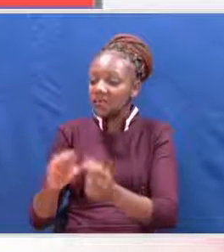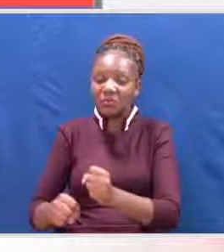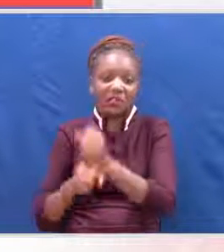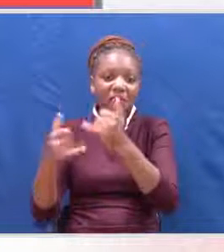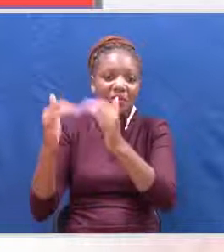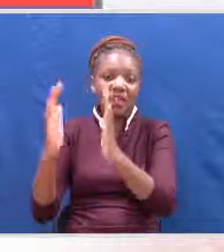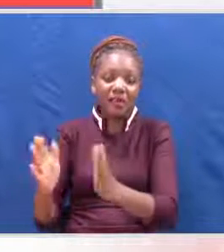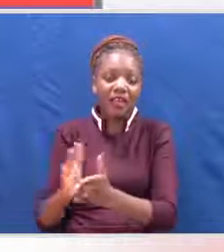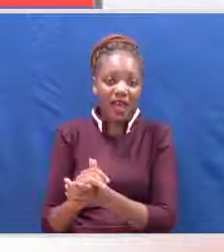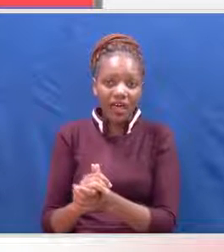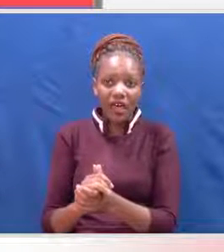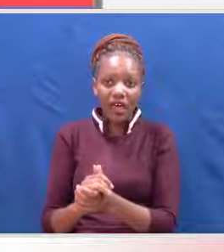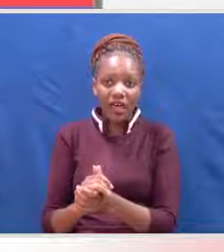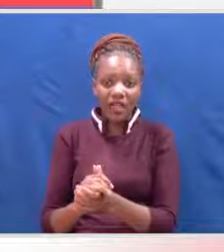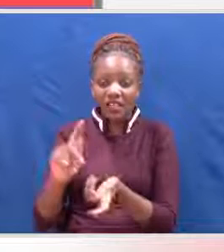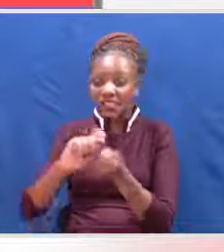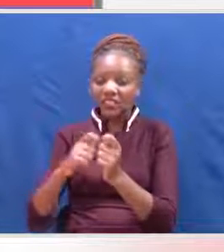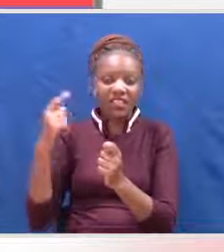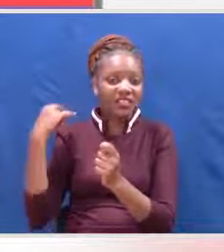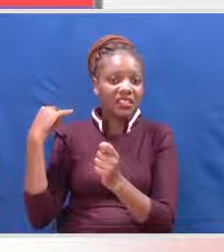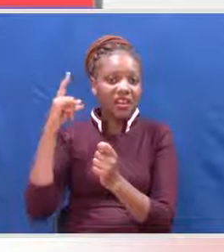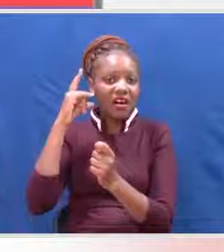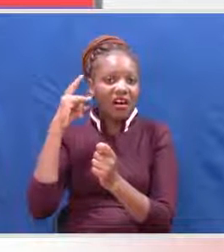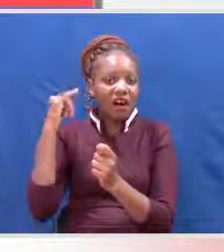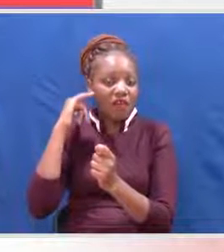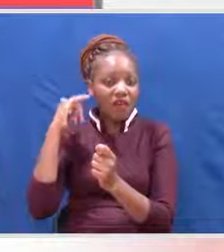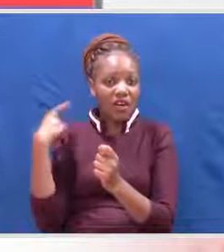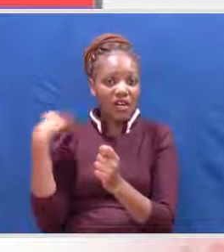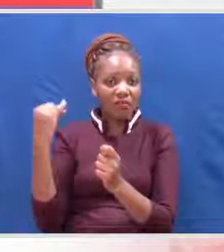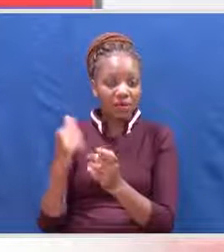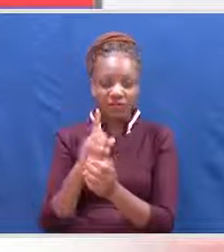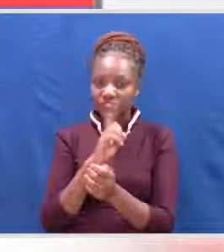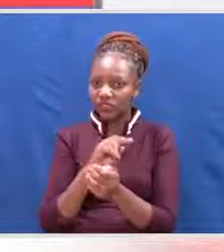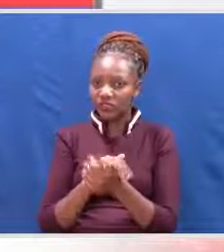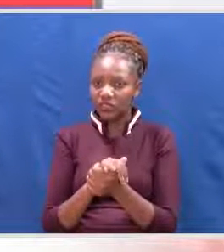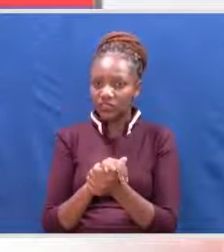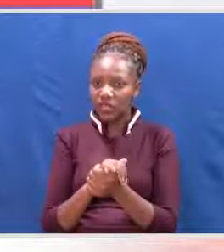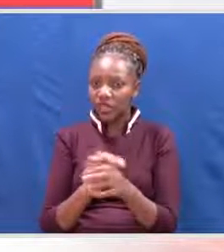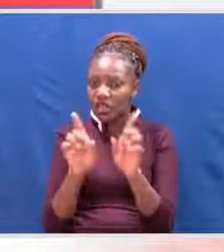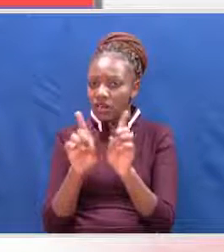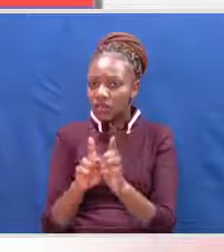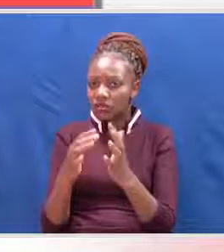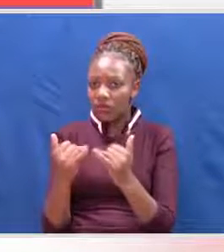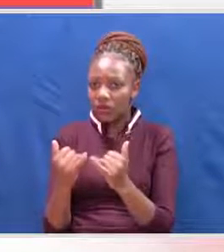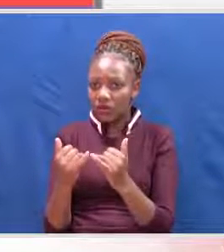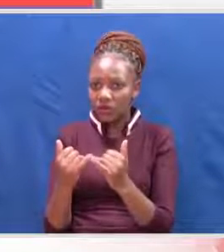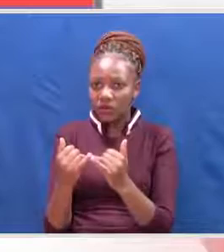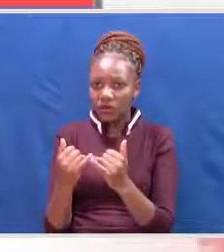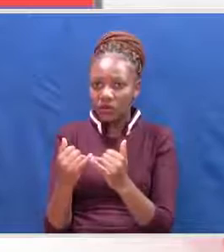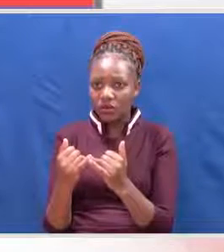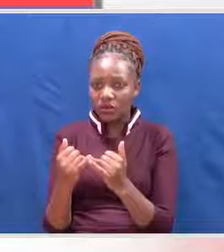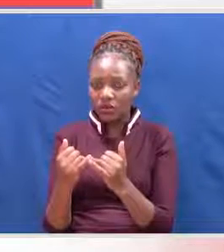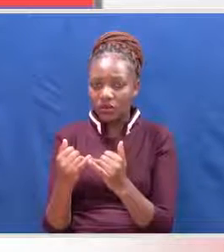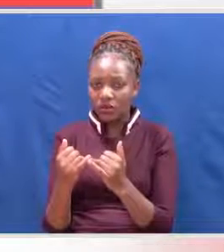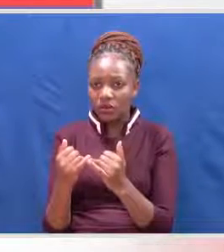which he filled even the form. So I tend to think maybe if payment was done, it was done in his account. Because at that point now, we don't get in touch with the player. That thing